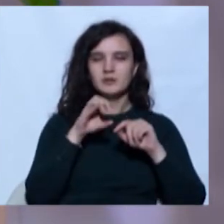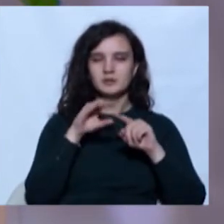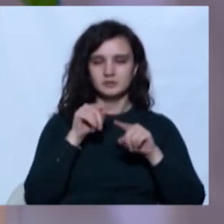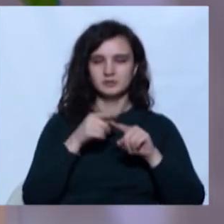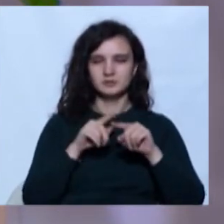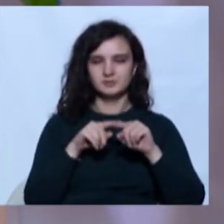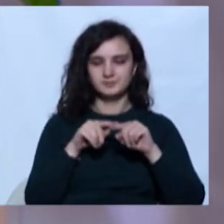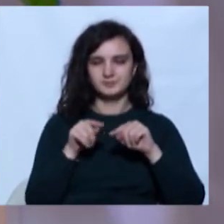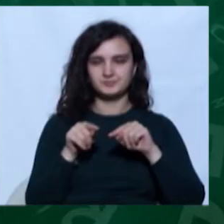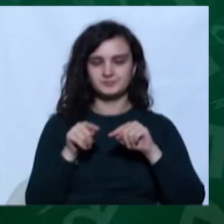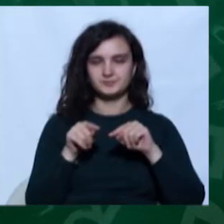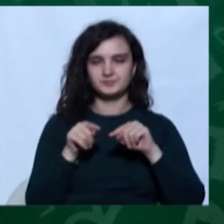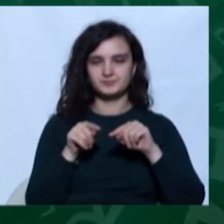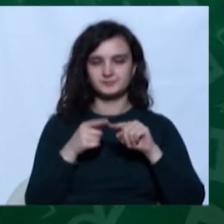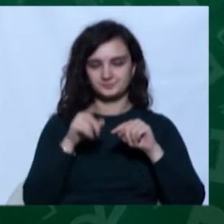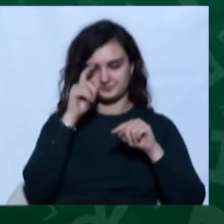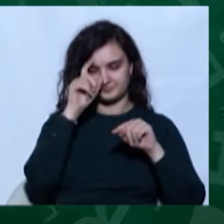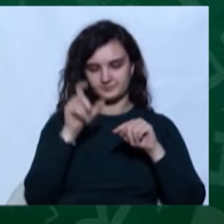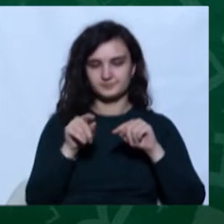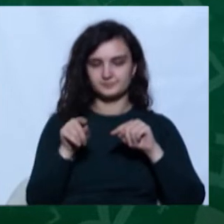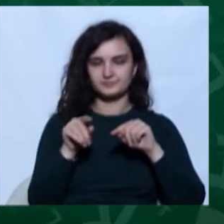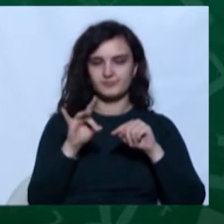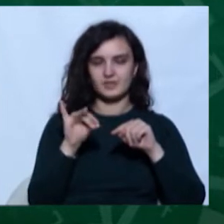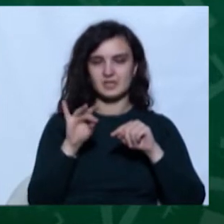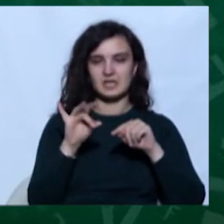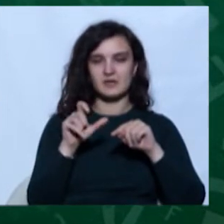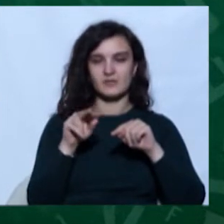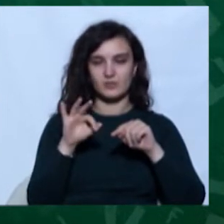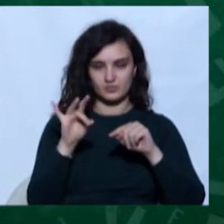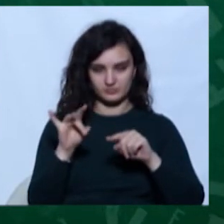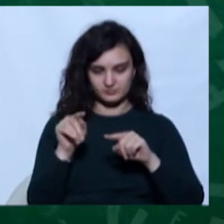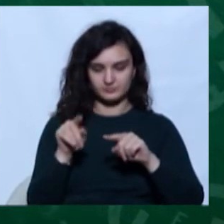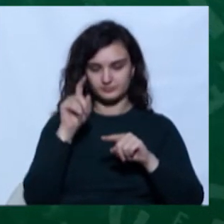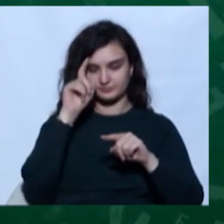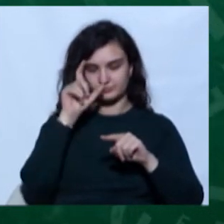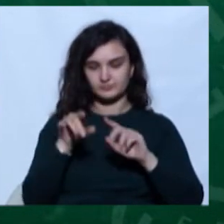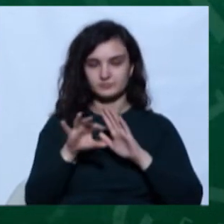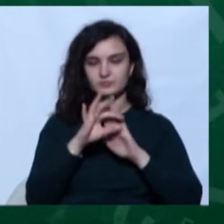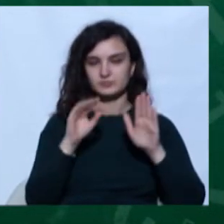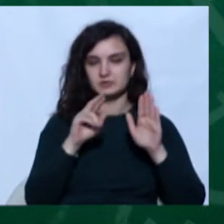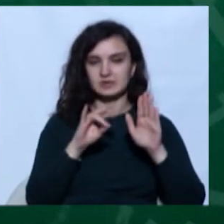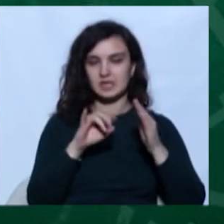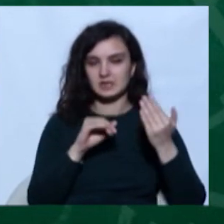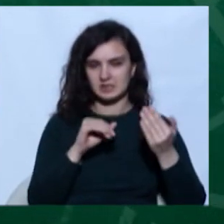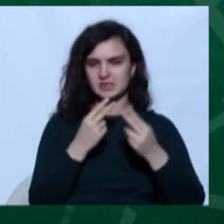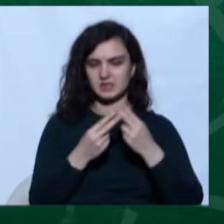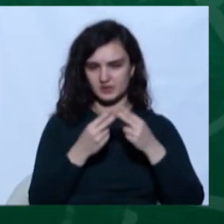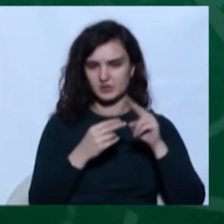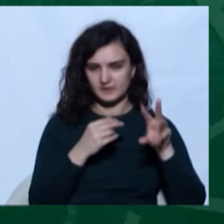hasn't ended yet. This man is Villefort, and he's the man that throws Dantes into